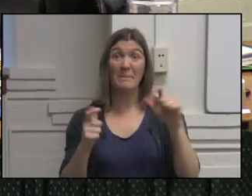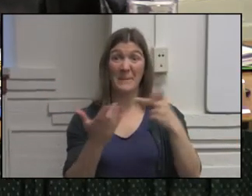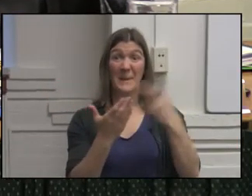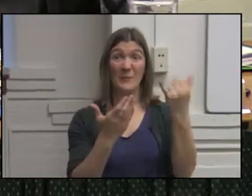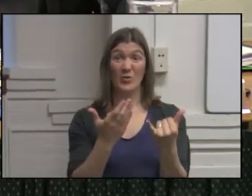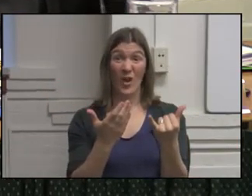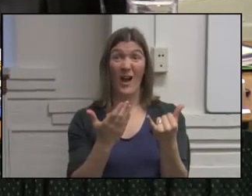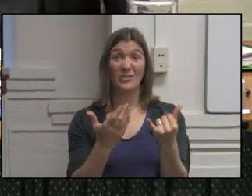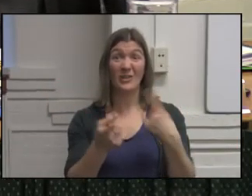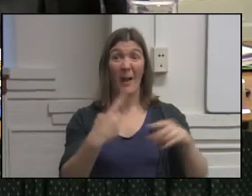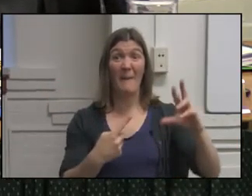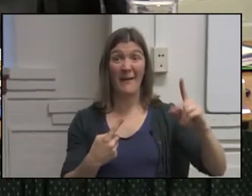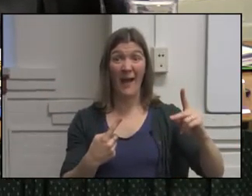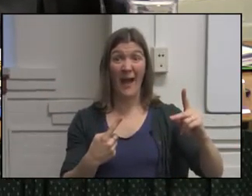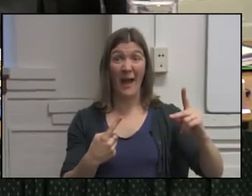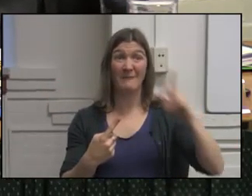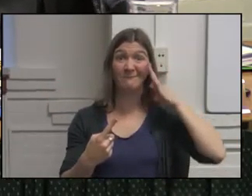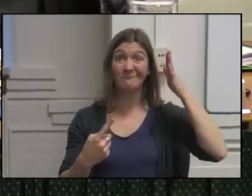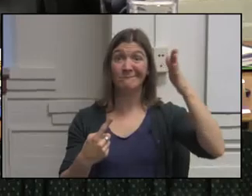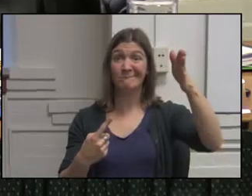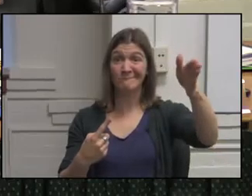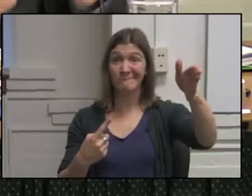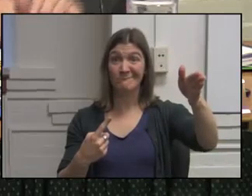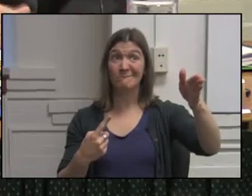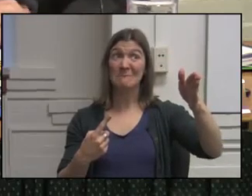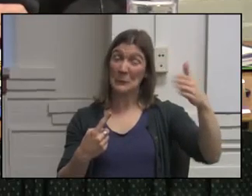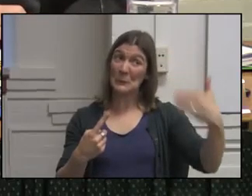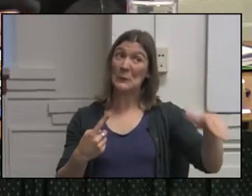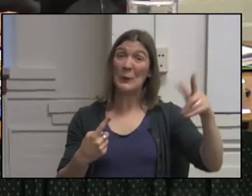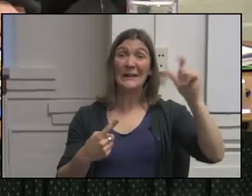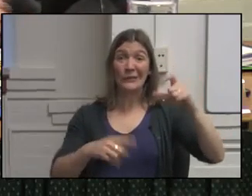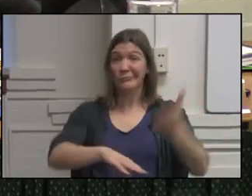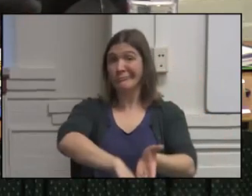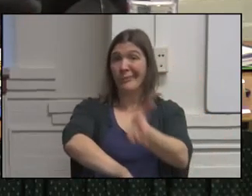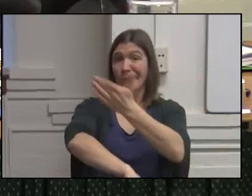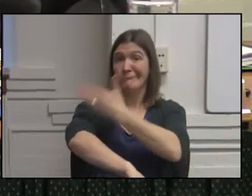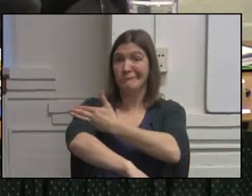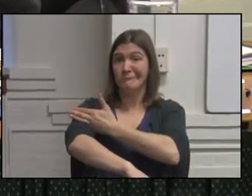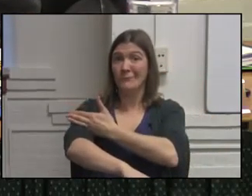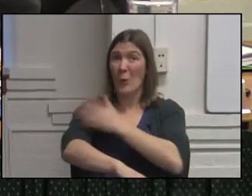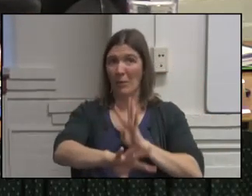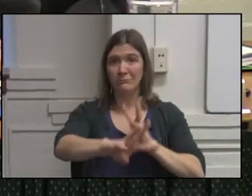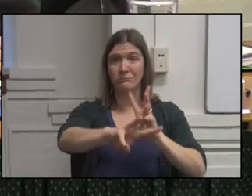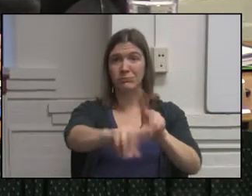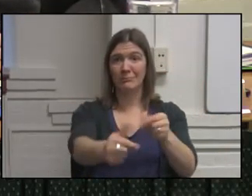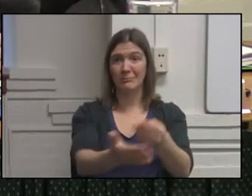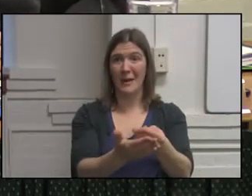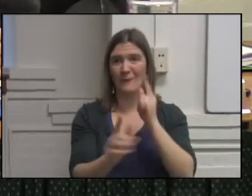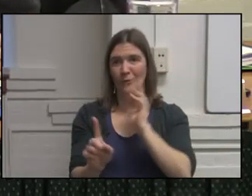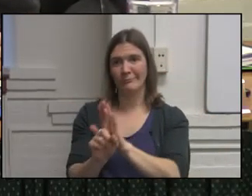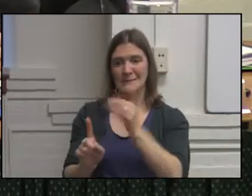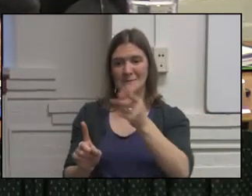into the broader scope of other capital work that needs to be done related to the utilities fund, which is